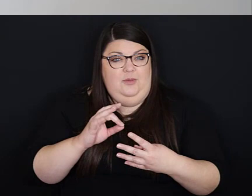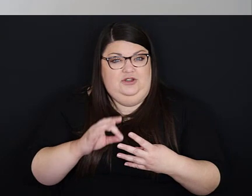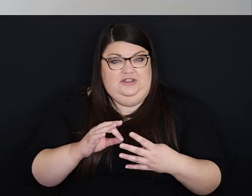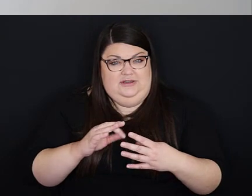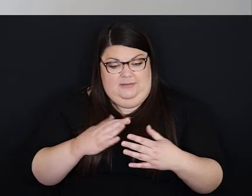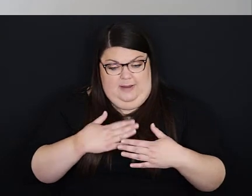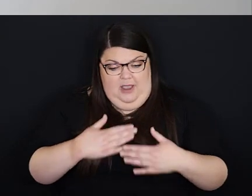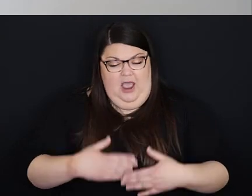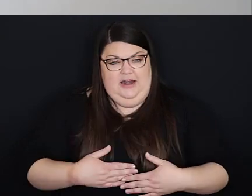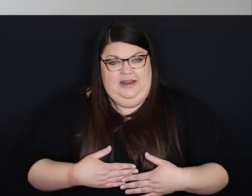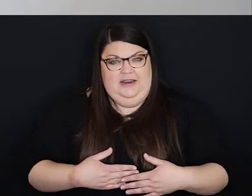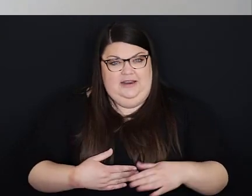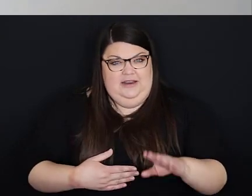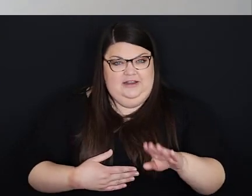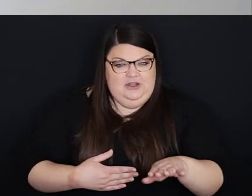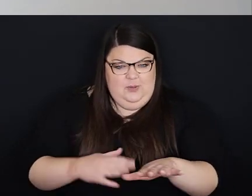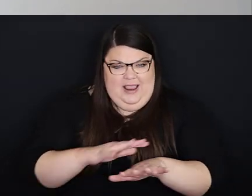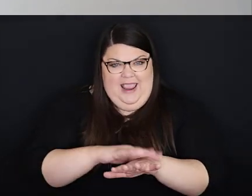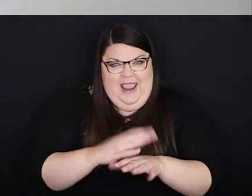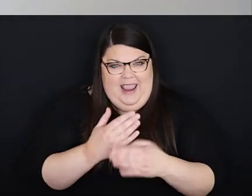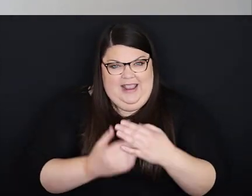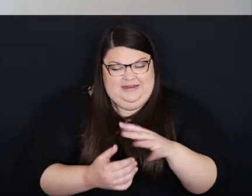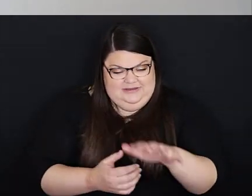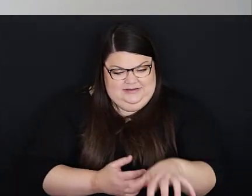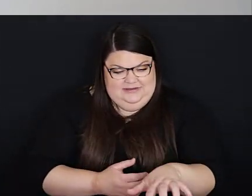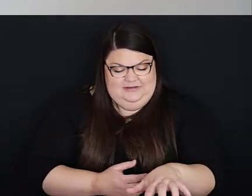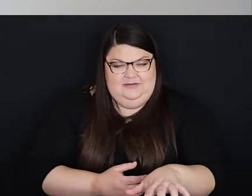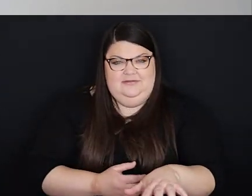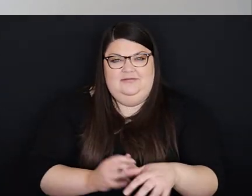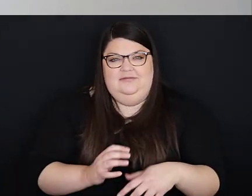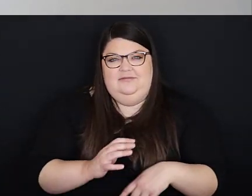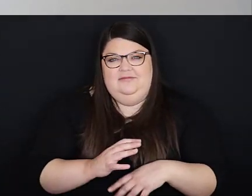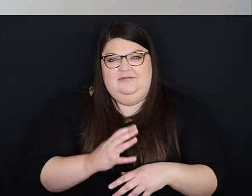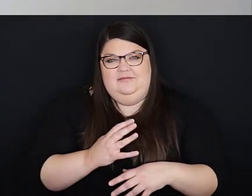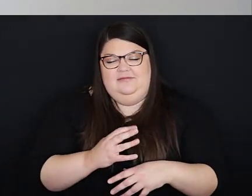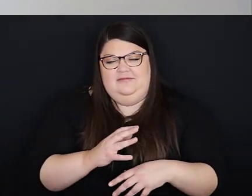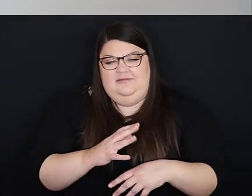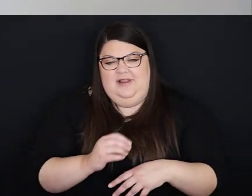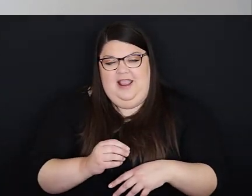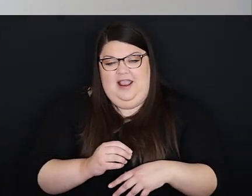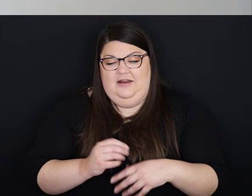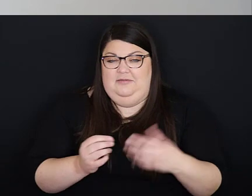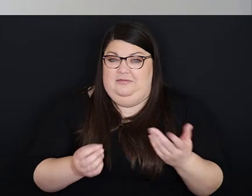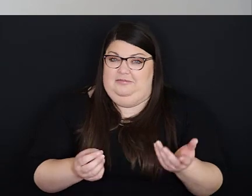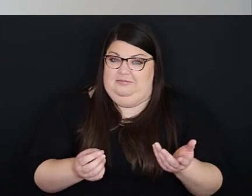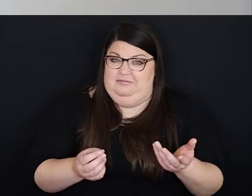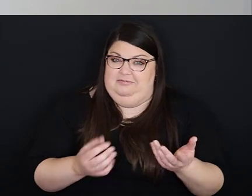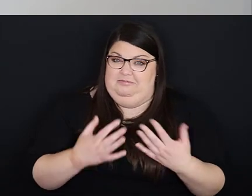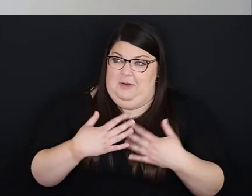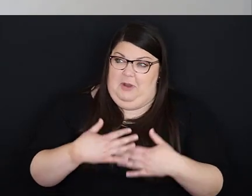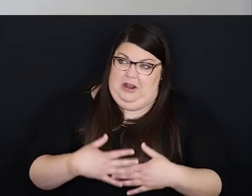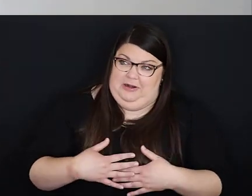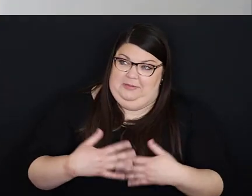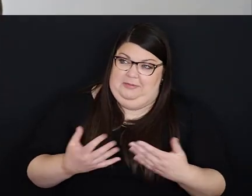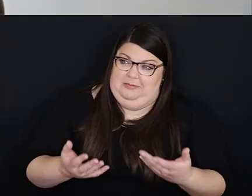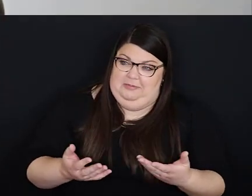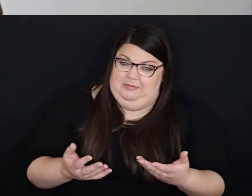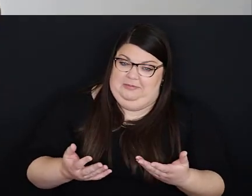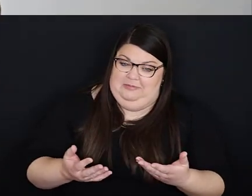body on the machine, and I did things with my hands, and lo and behold,